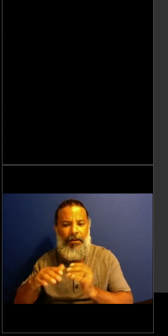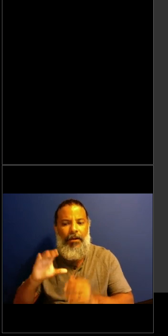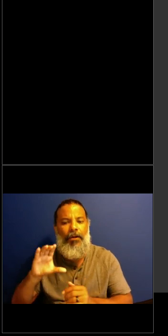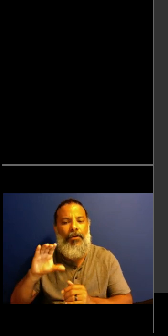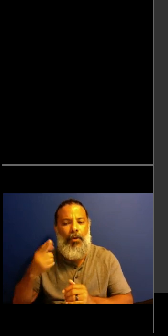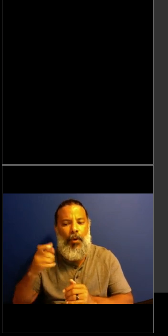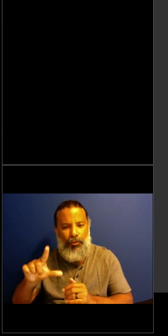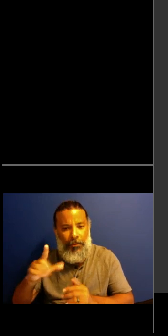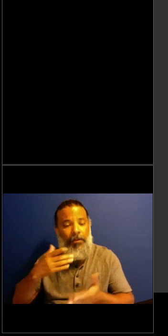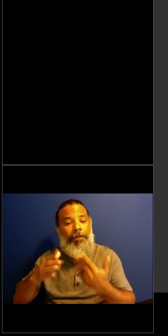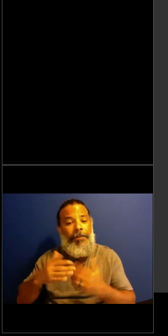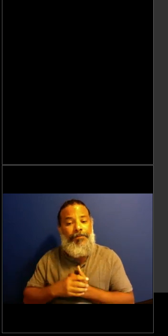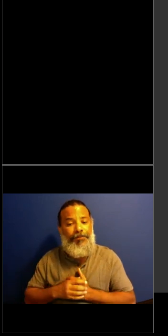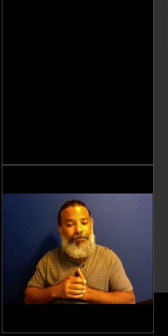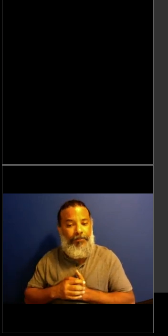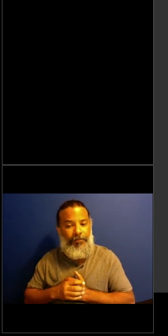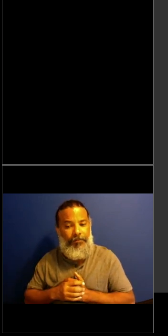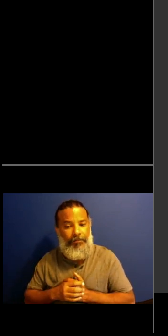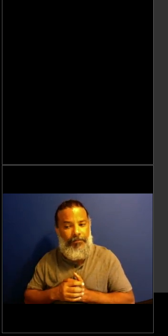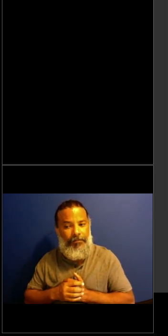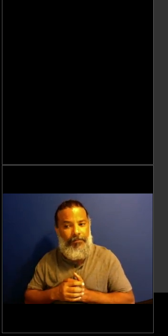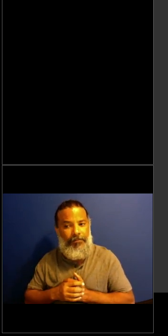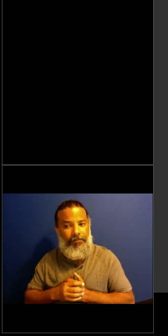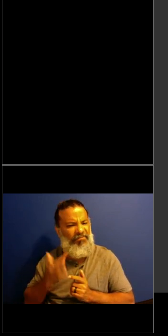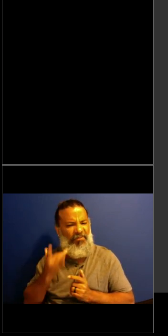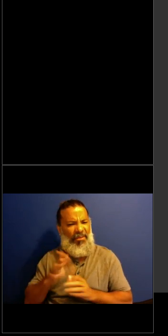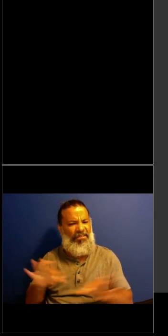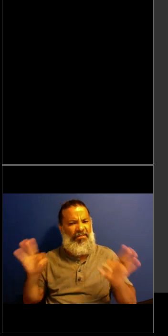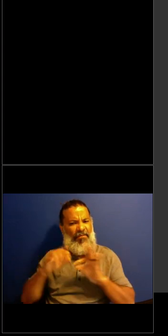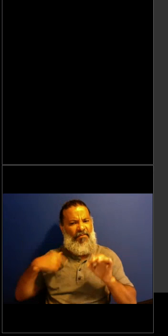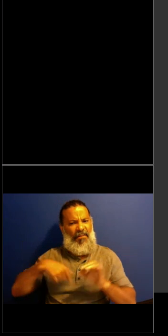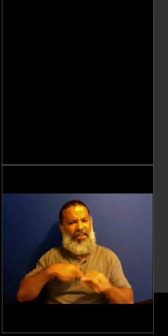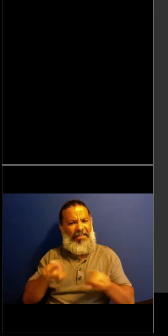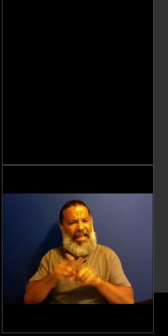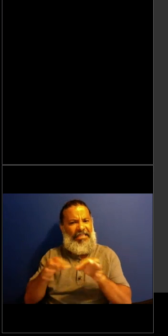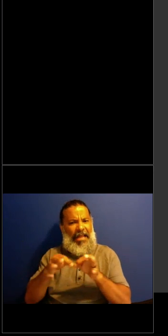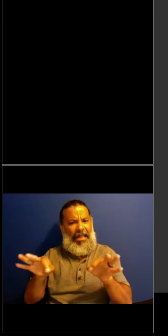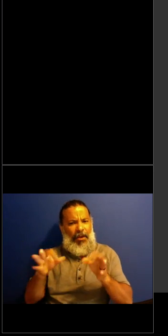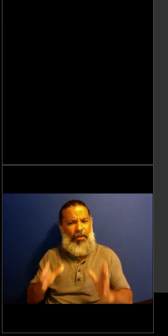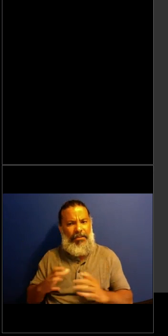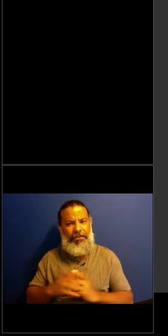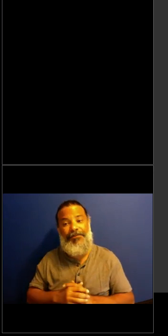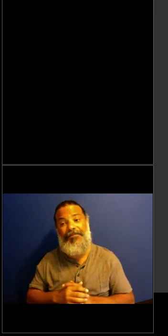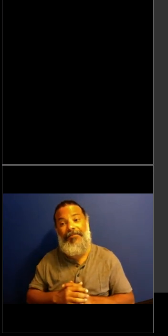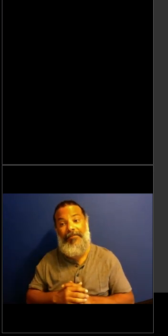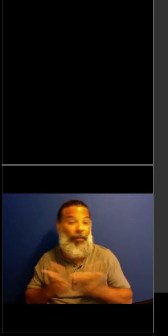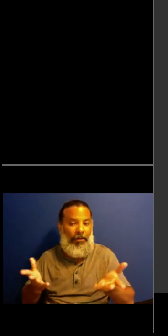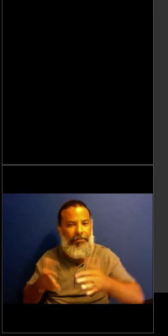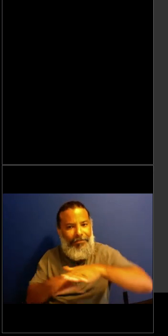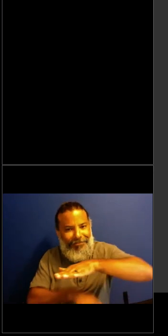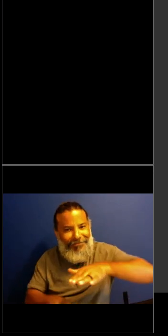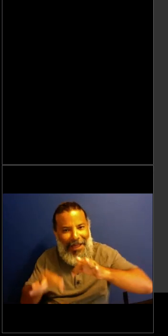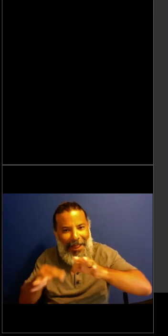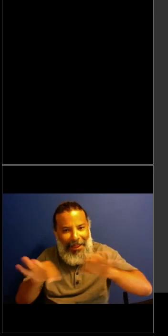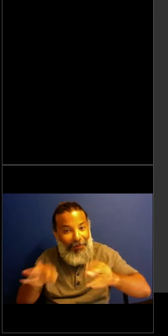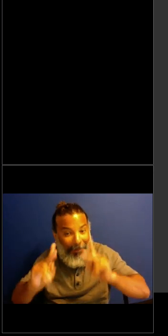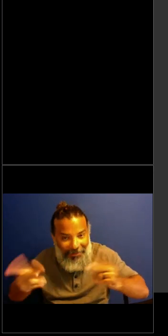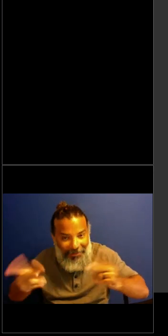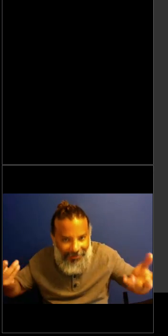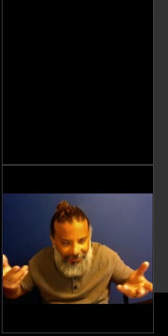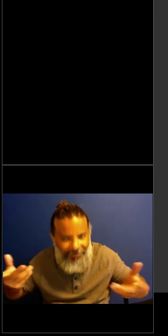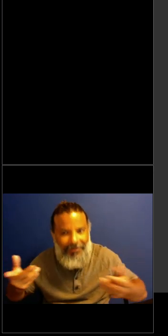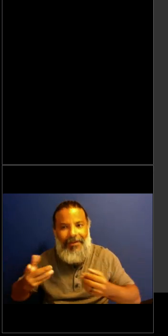So why should all of this matter to linguists? For starters, fundamentally, linguists are people and people